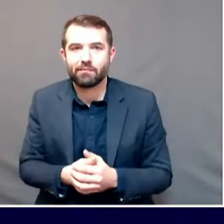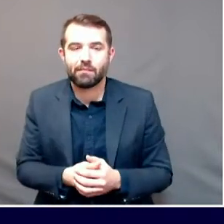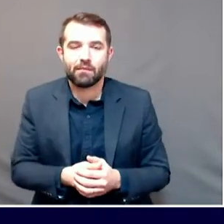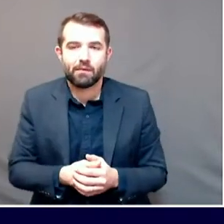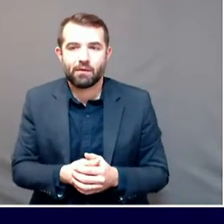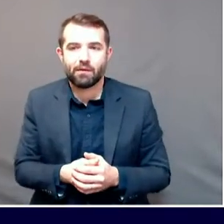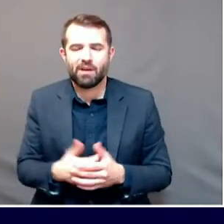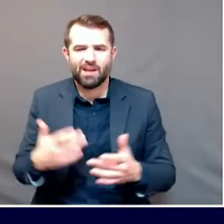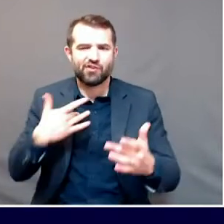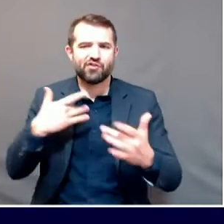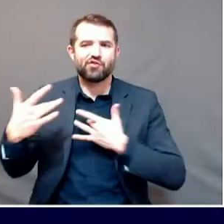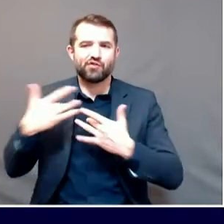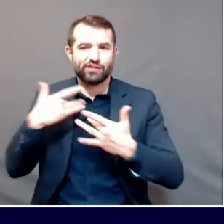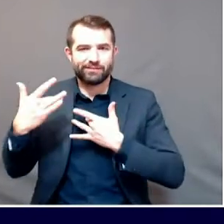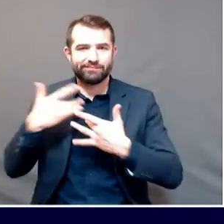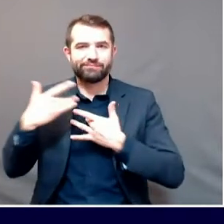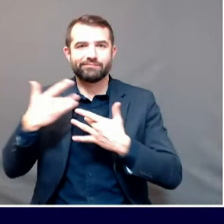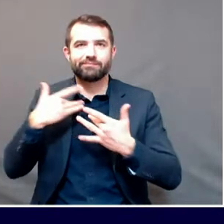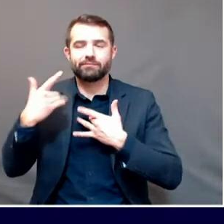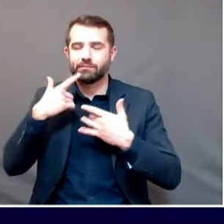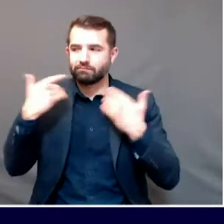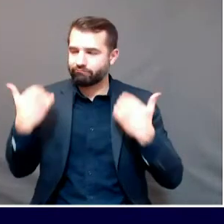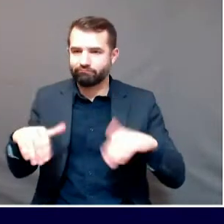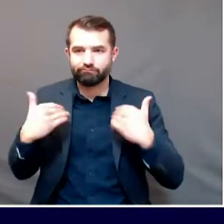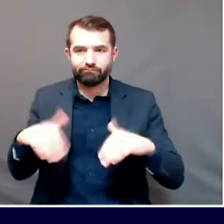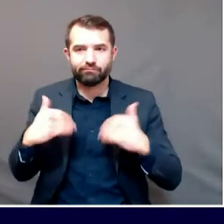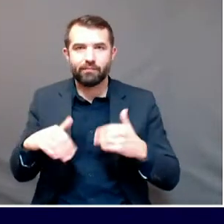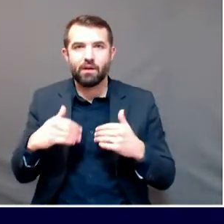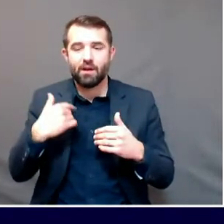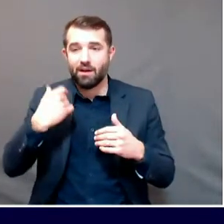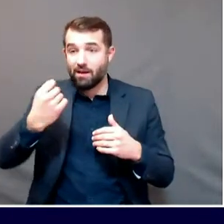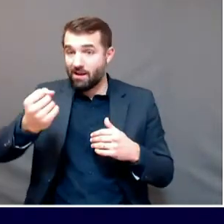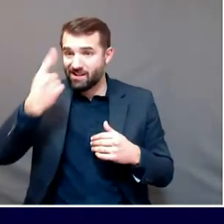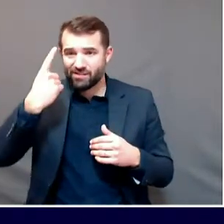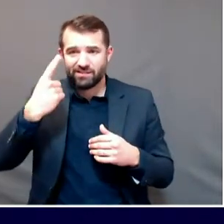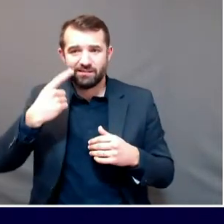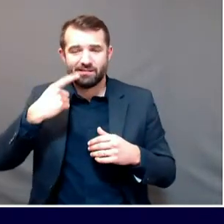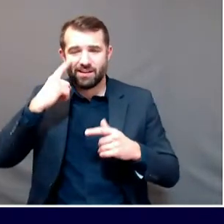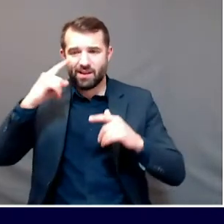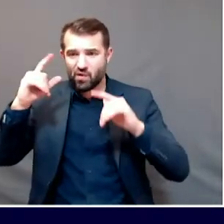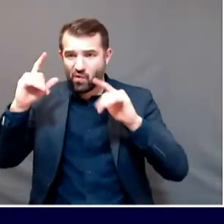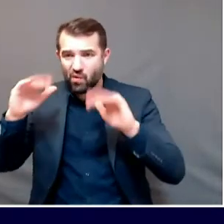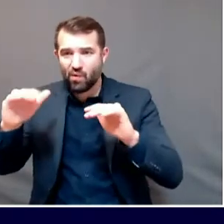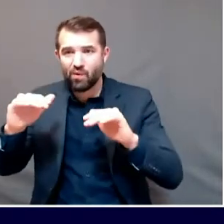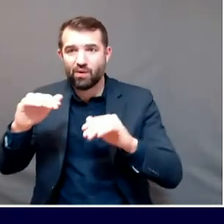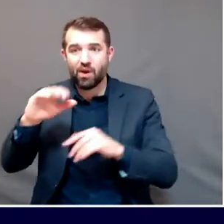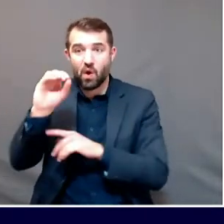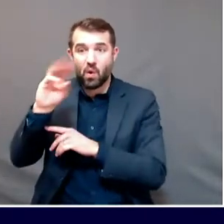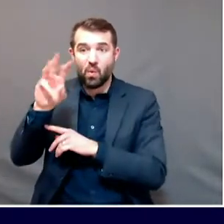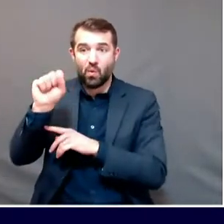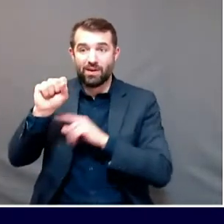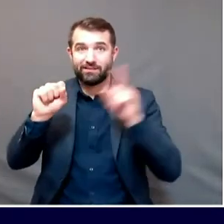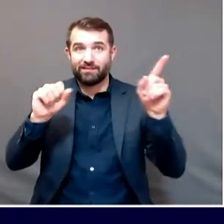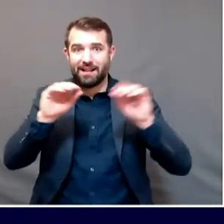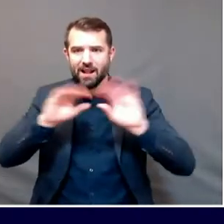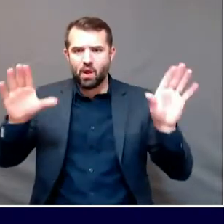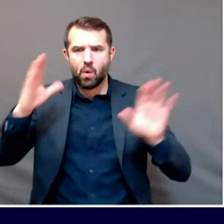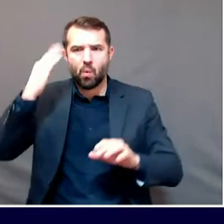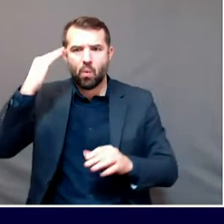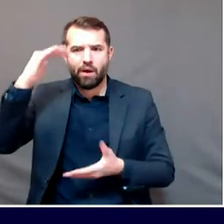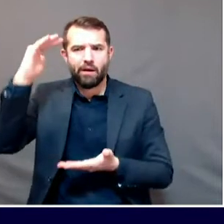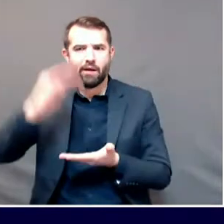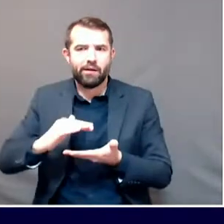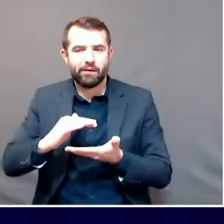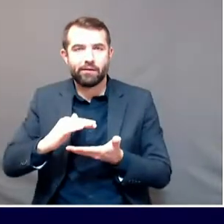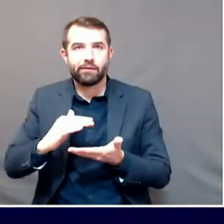that. And we are hoping that once we get better insight from Operation Warp Speed as to what our allocations will